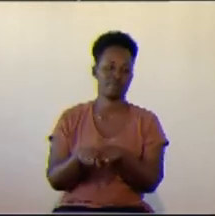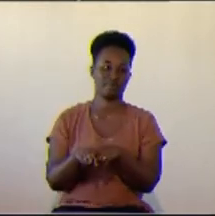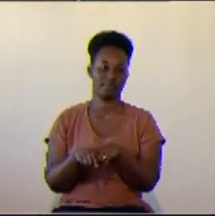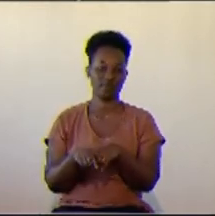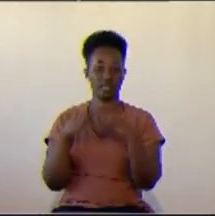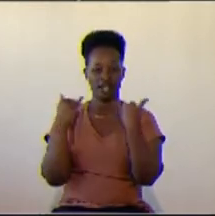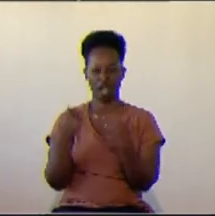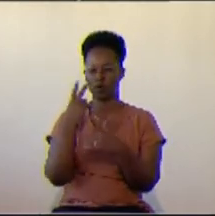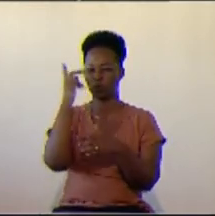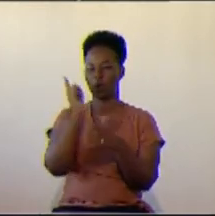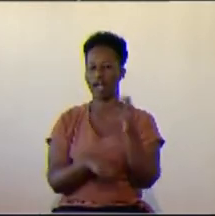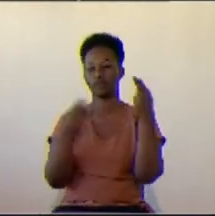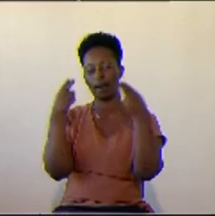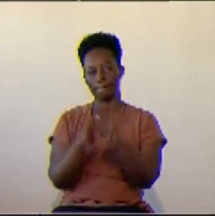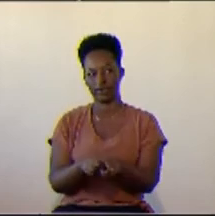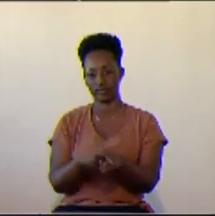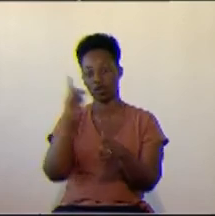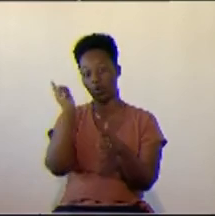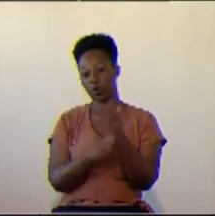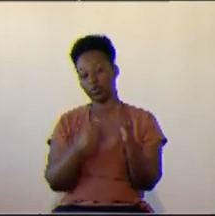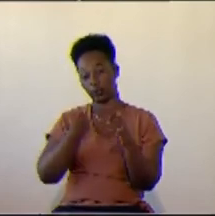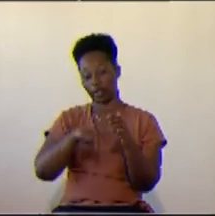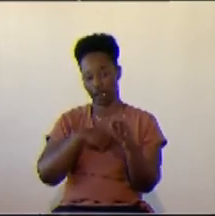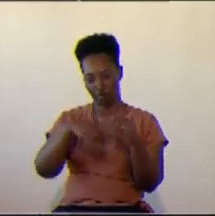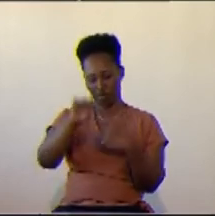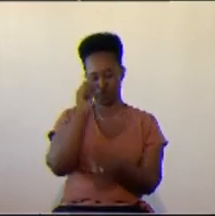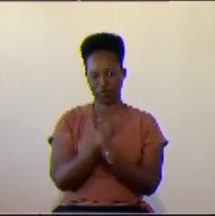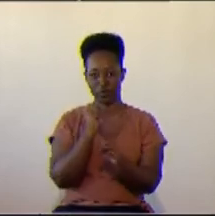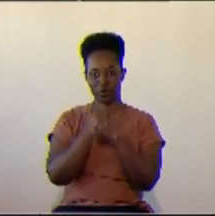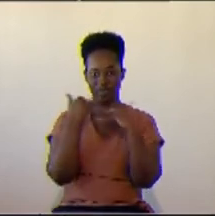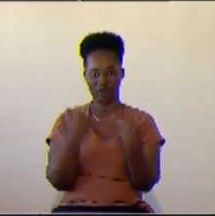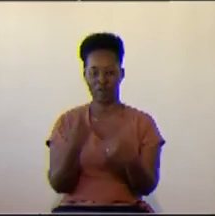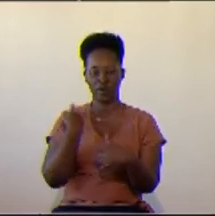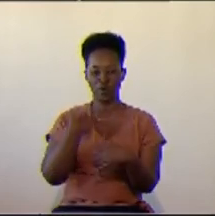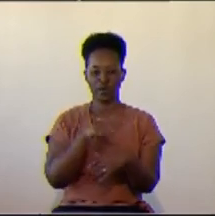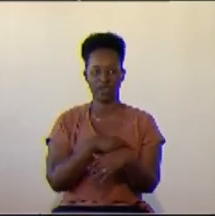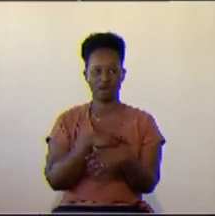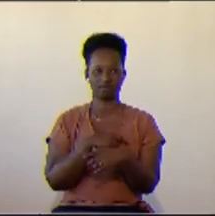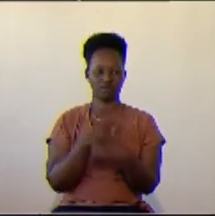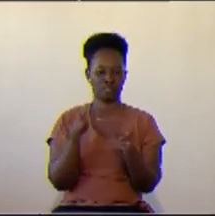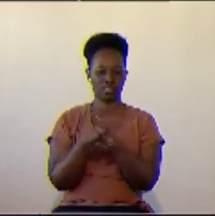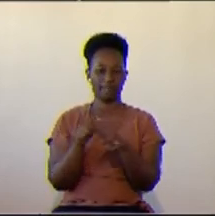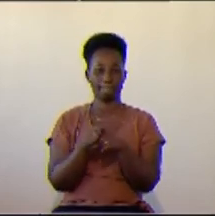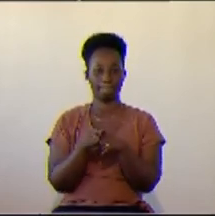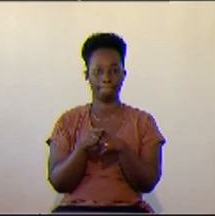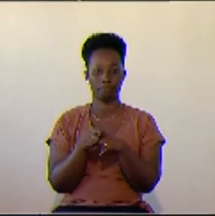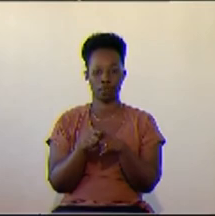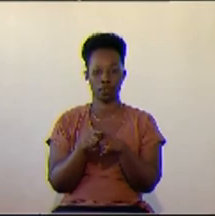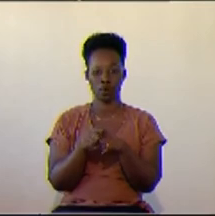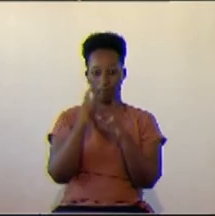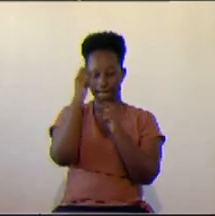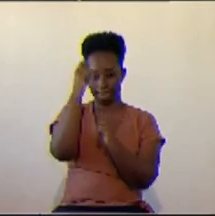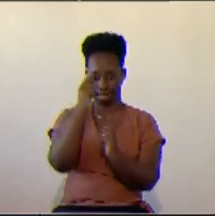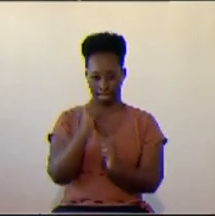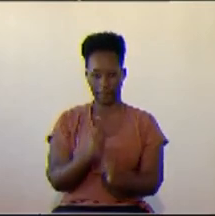Let's look at what happens. What we are going to do now is that we are going to pull the piston of this